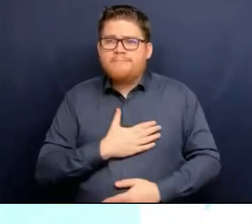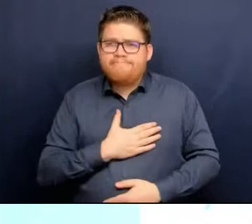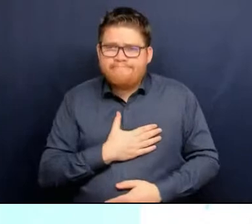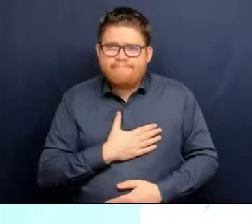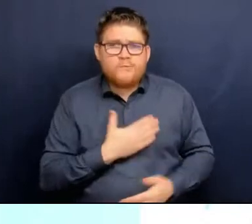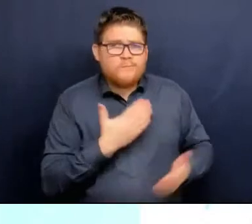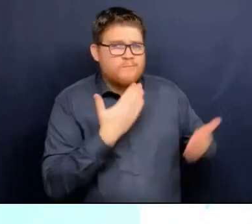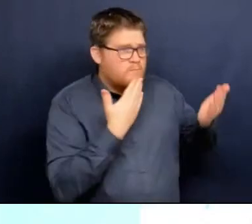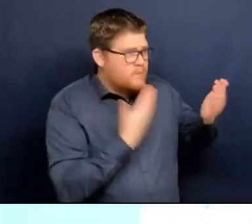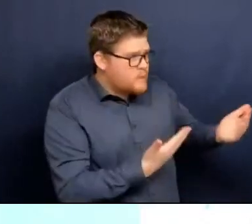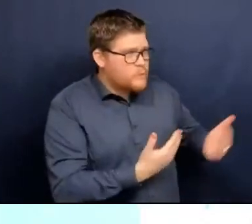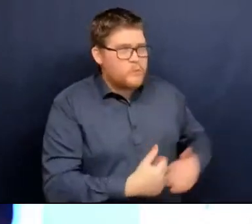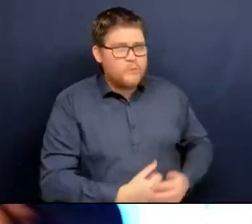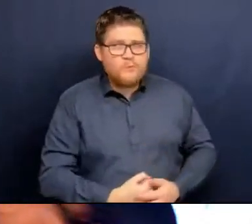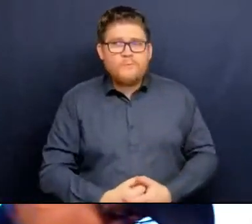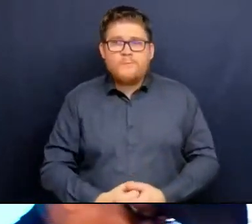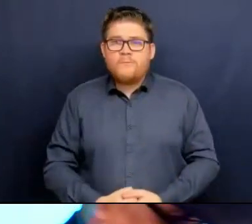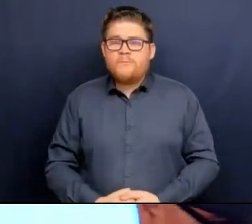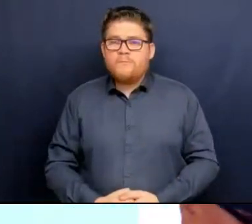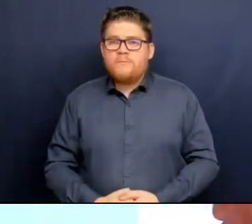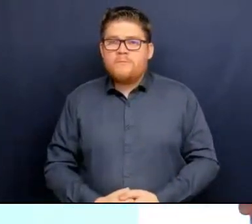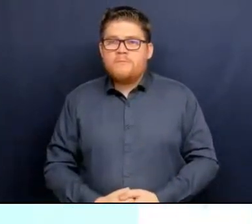klako.